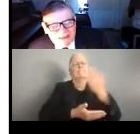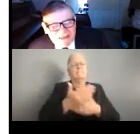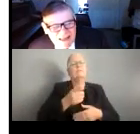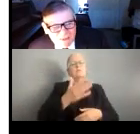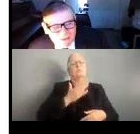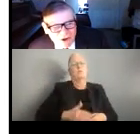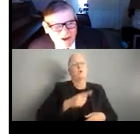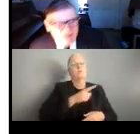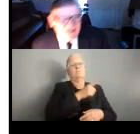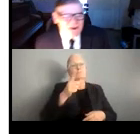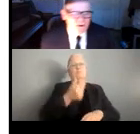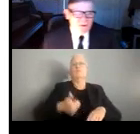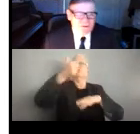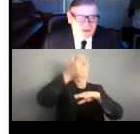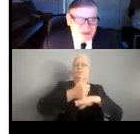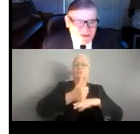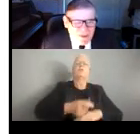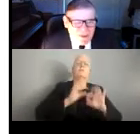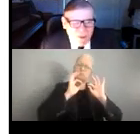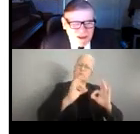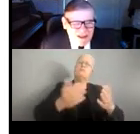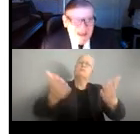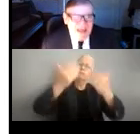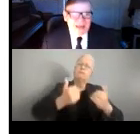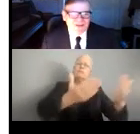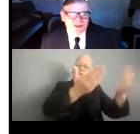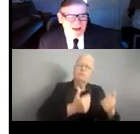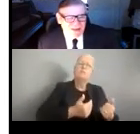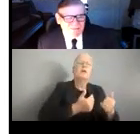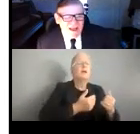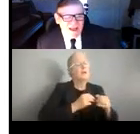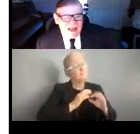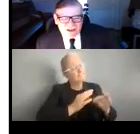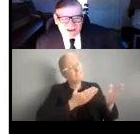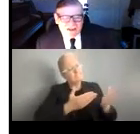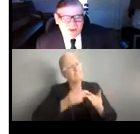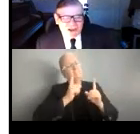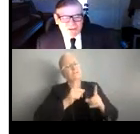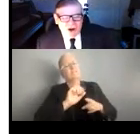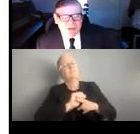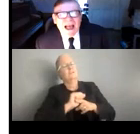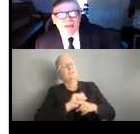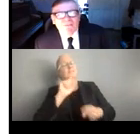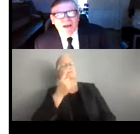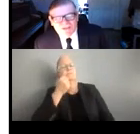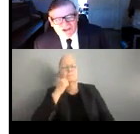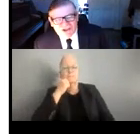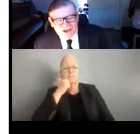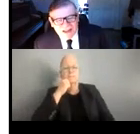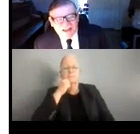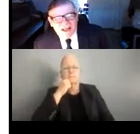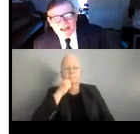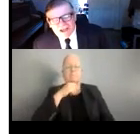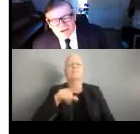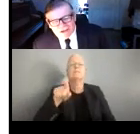up and say, yes, we'll create job opportunities for people once they have had the training. So there's a question mark about how much of this